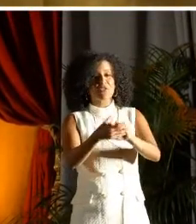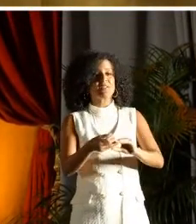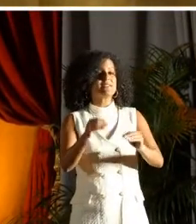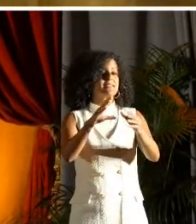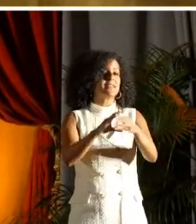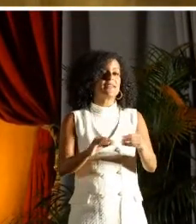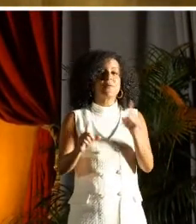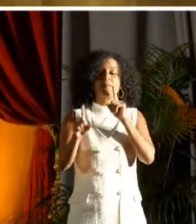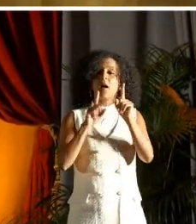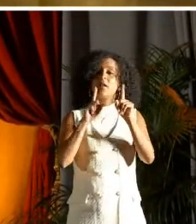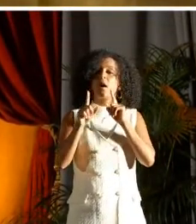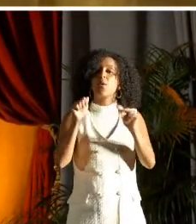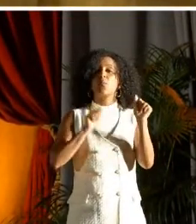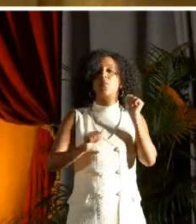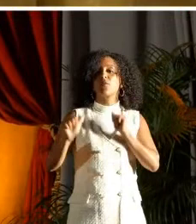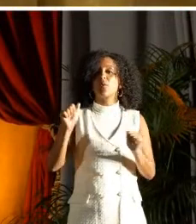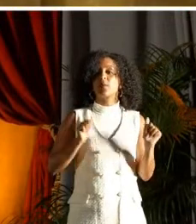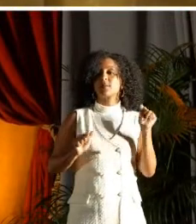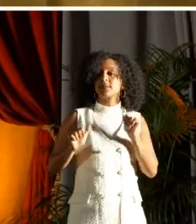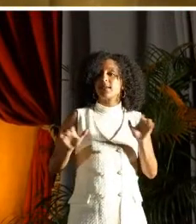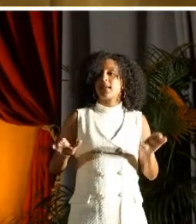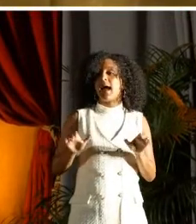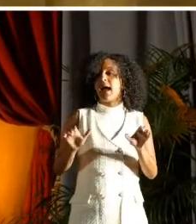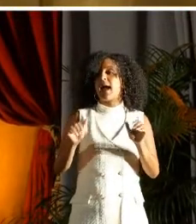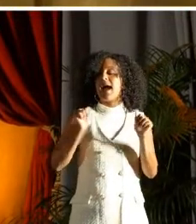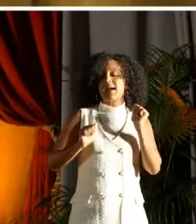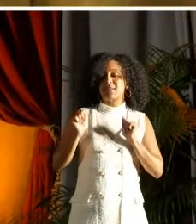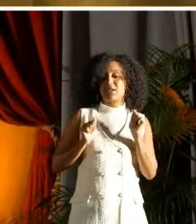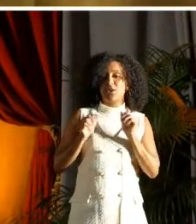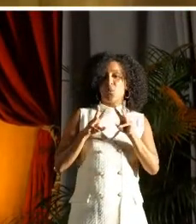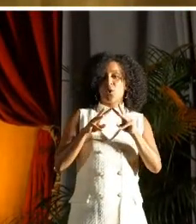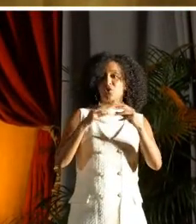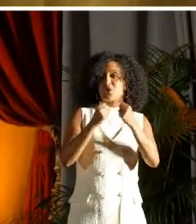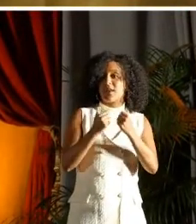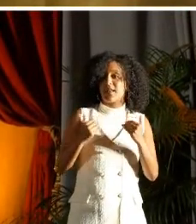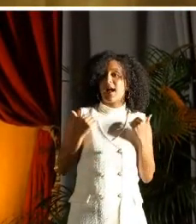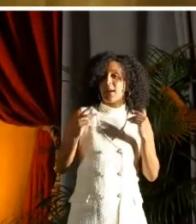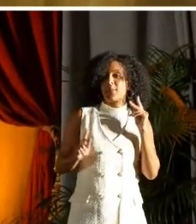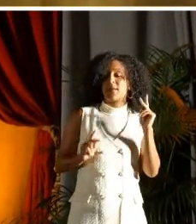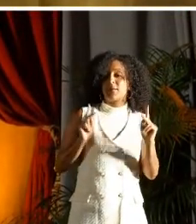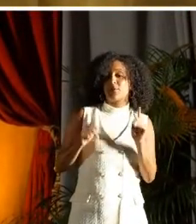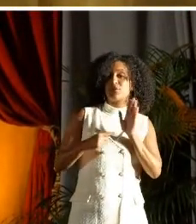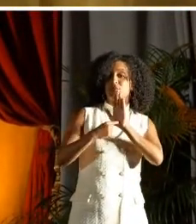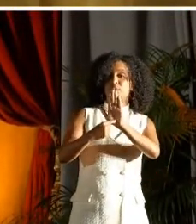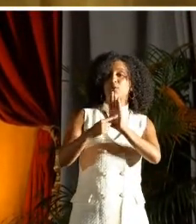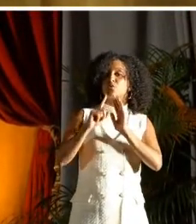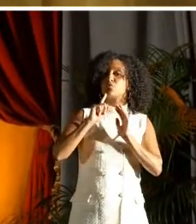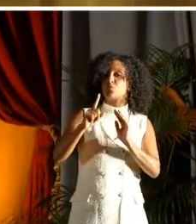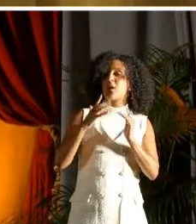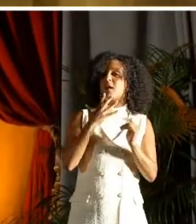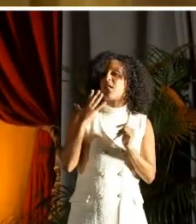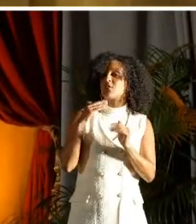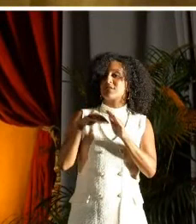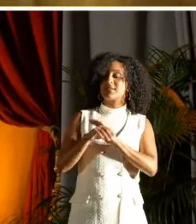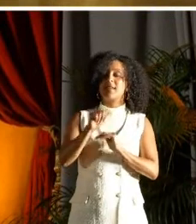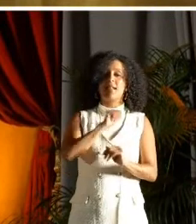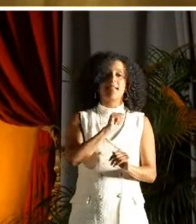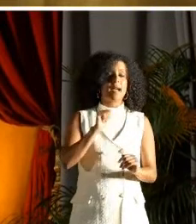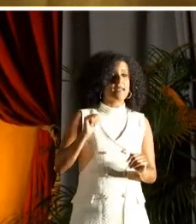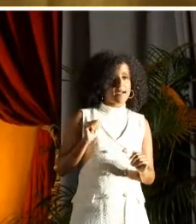monologue performance and acting workshop for young people presented by True Colors Theater in